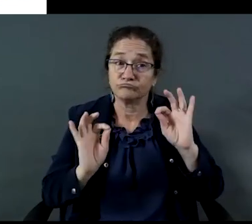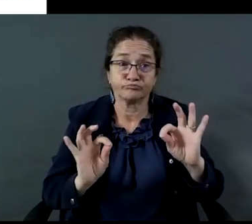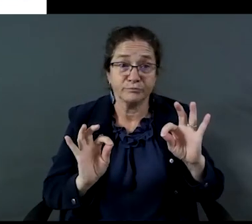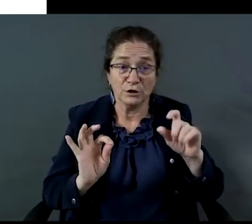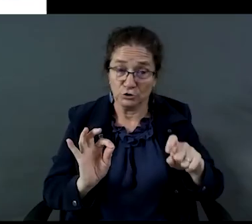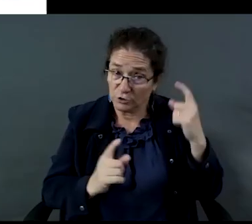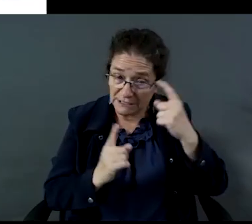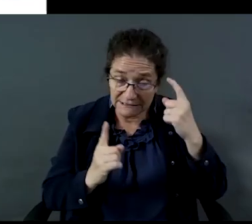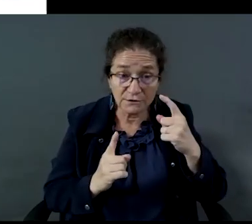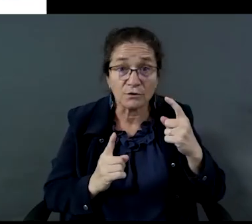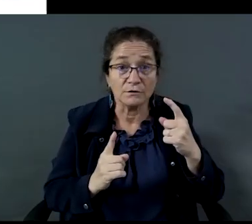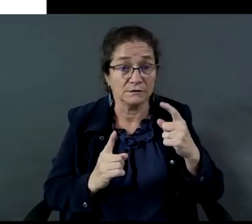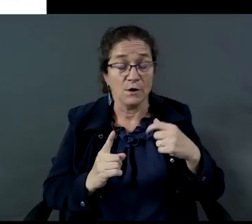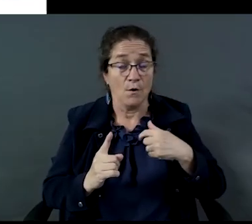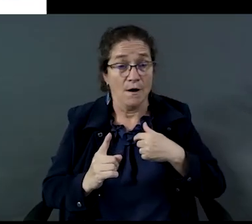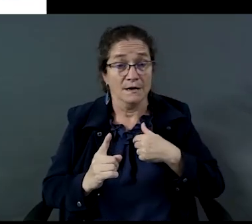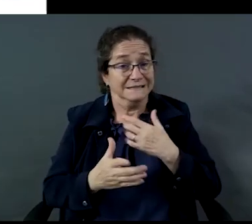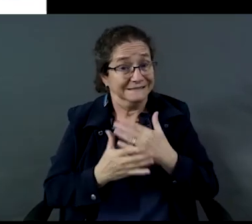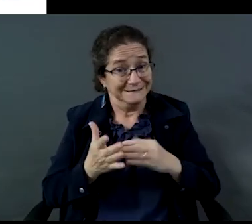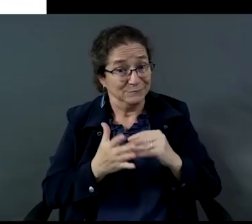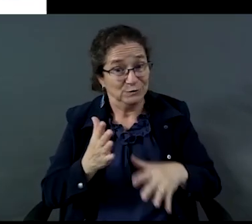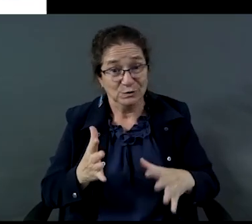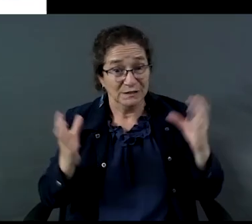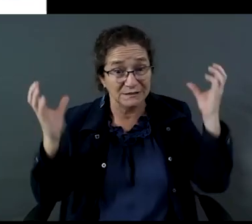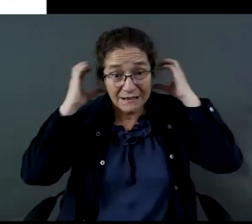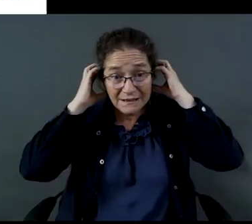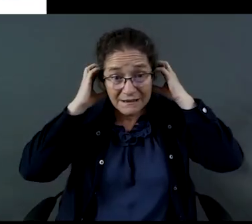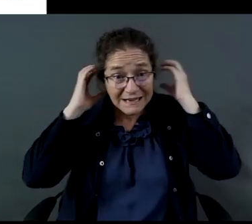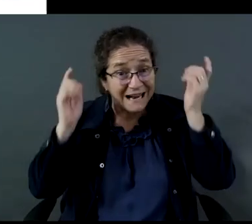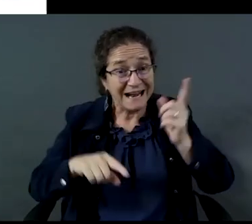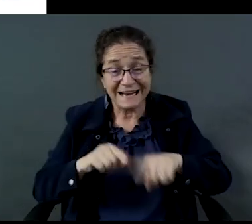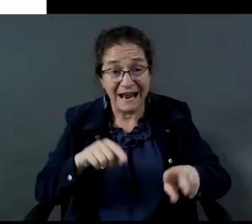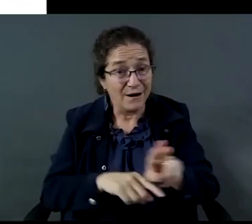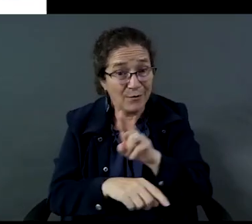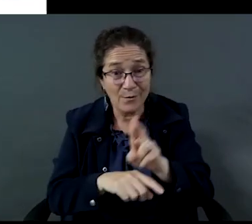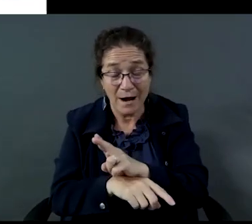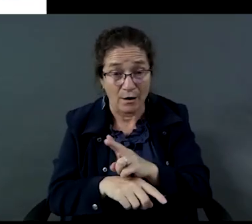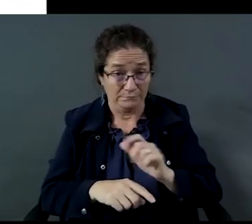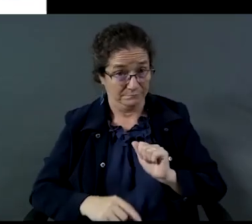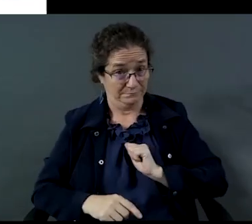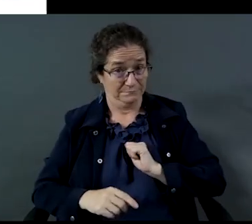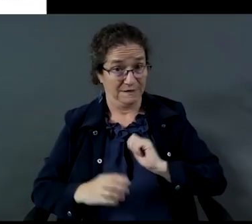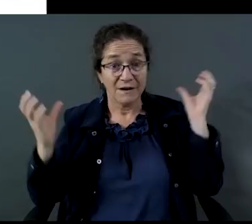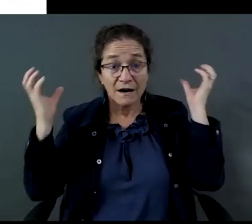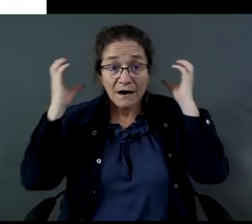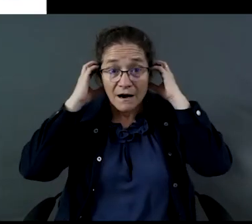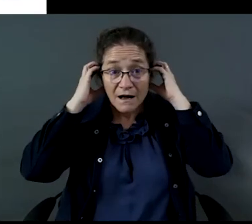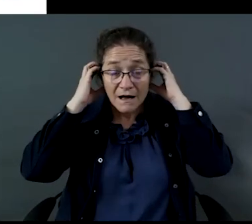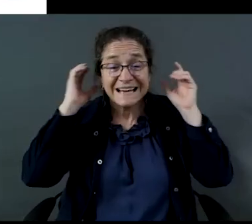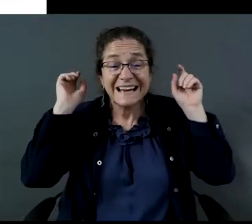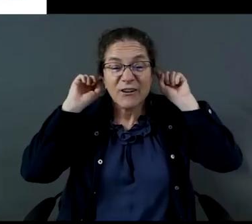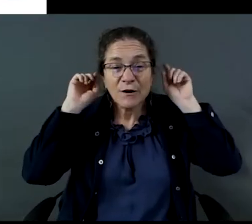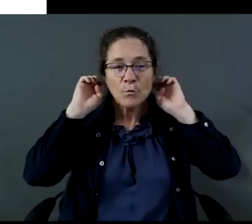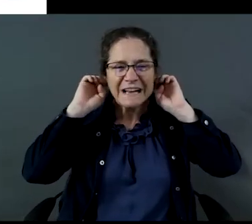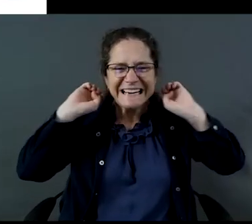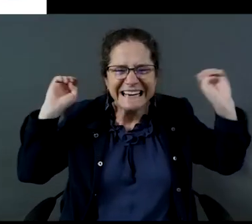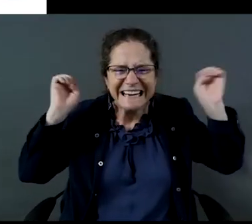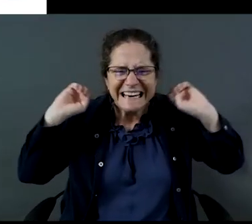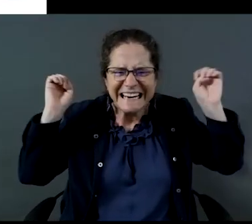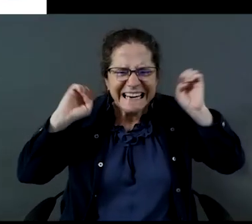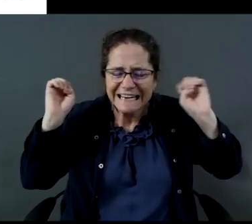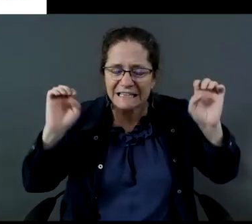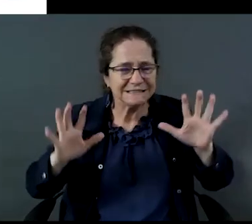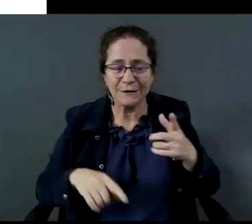because my hearing aids will squeal and it's uncomfortable. So I patch in when I listen to technology, and a lot of our students will be doing that as